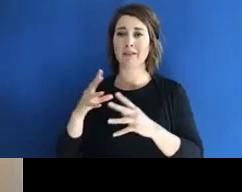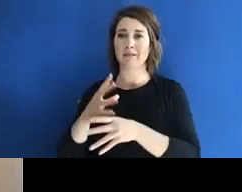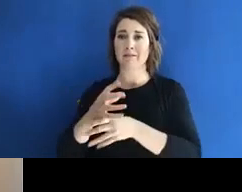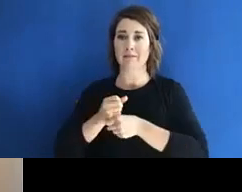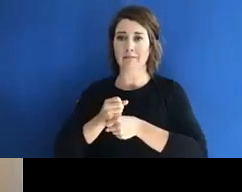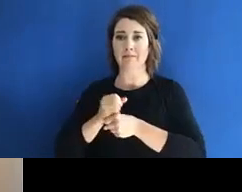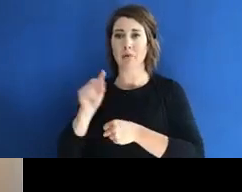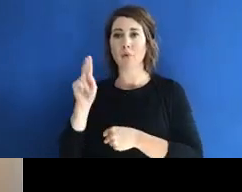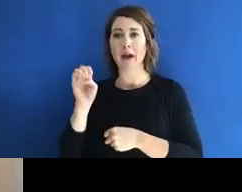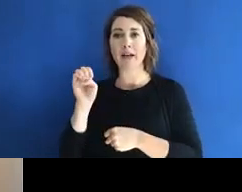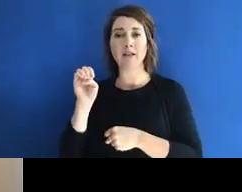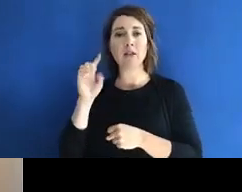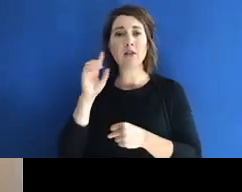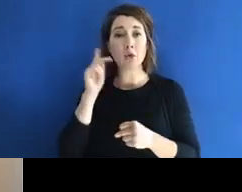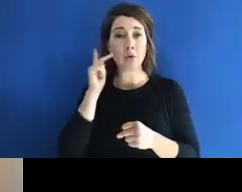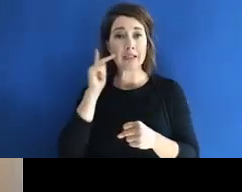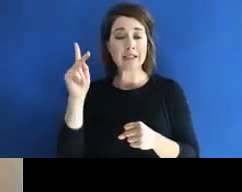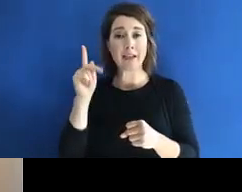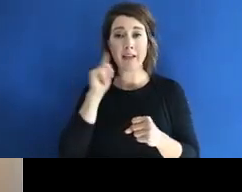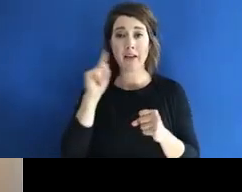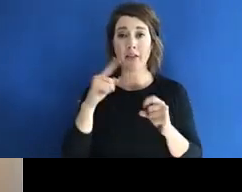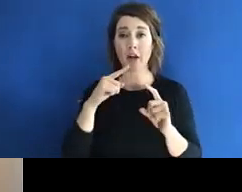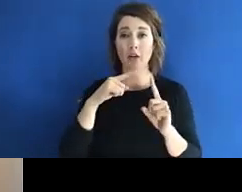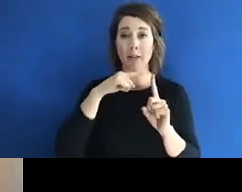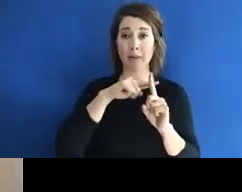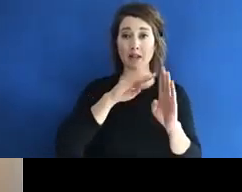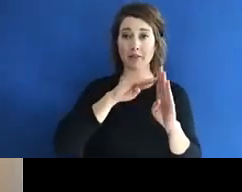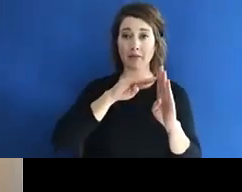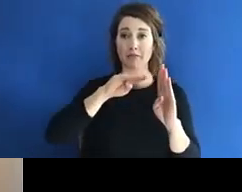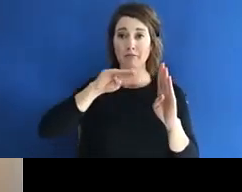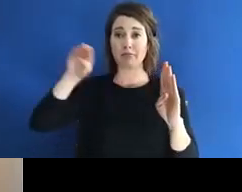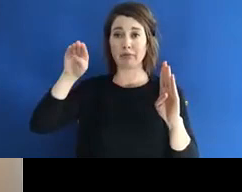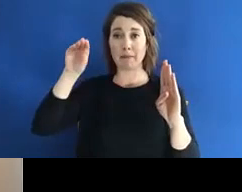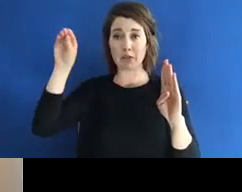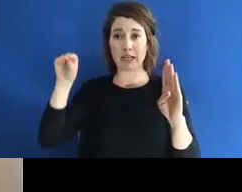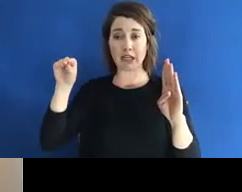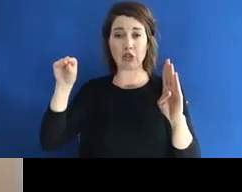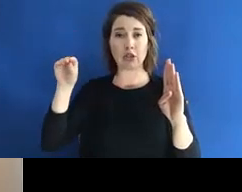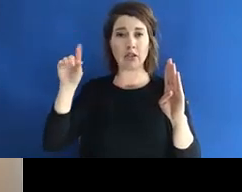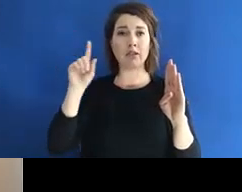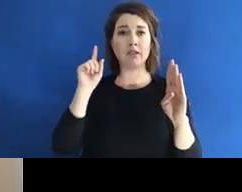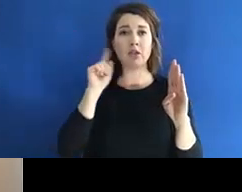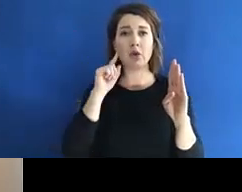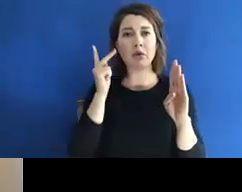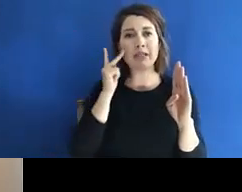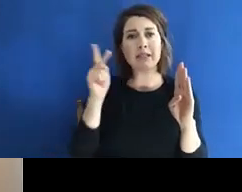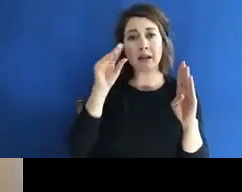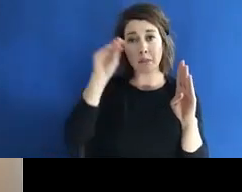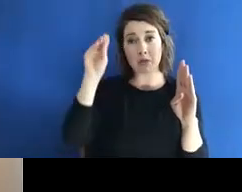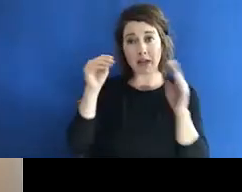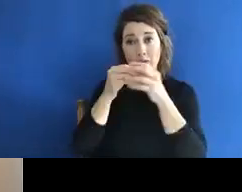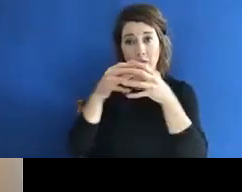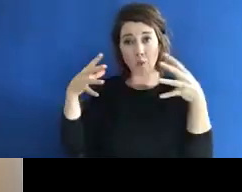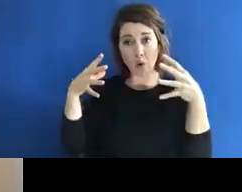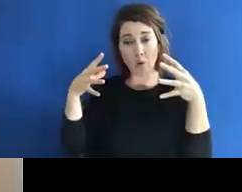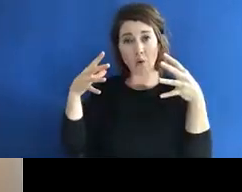positive trend in terms of the measurable skill gains rate, both in terms of the percentage growing since program